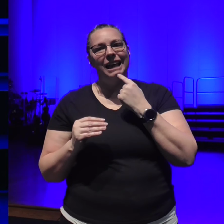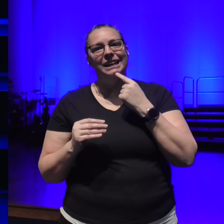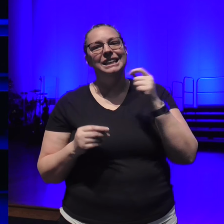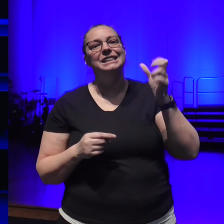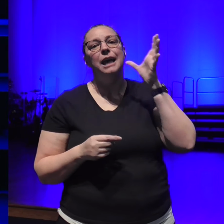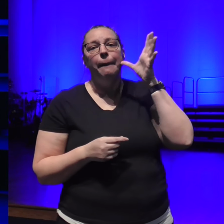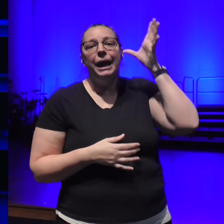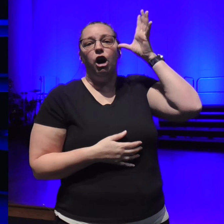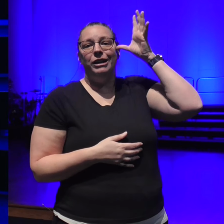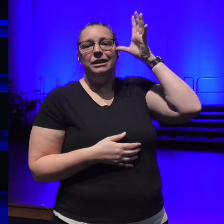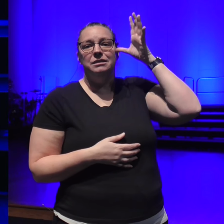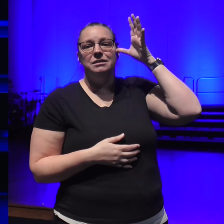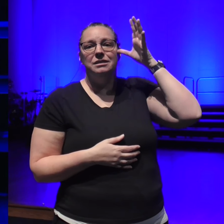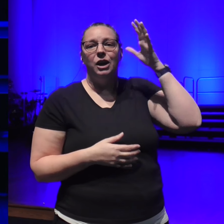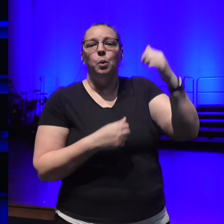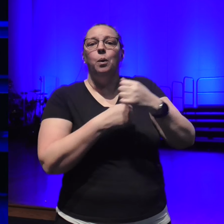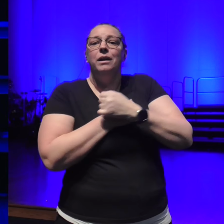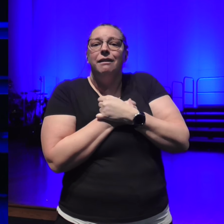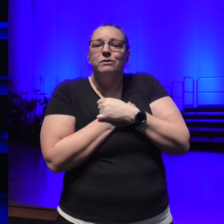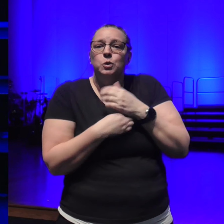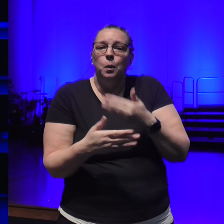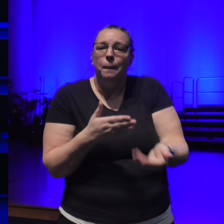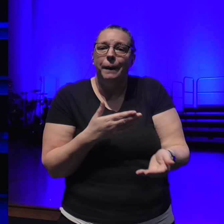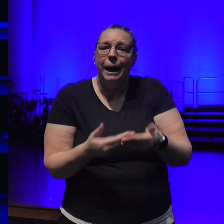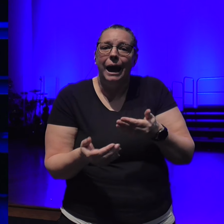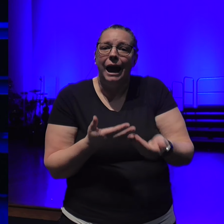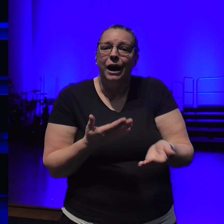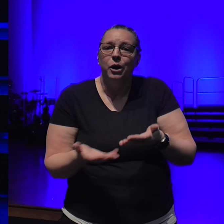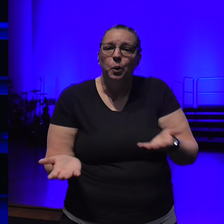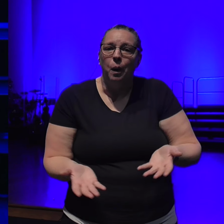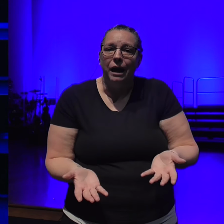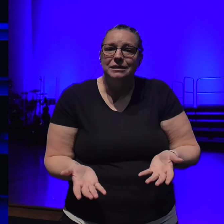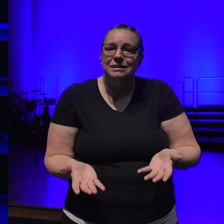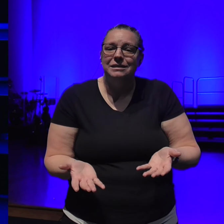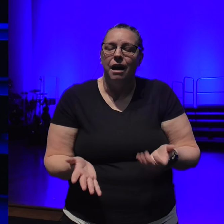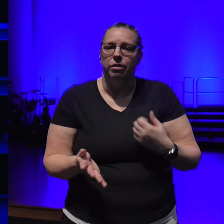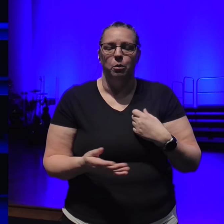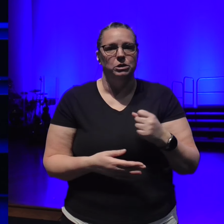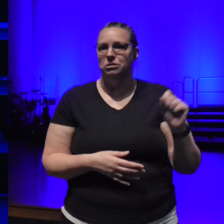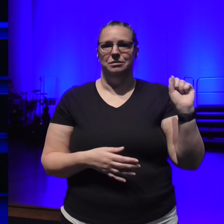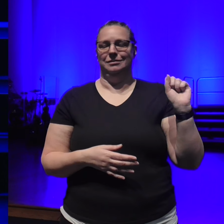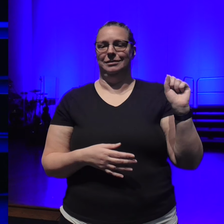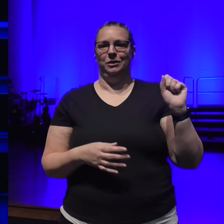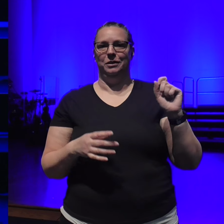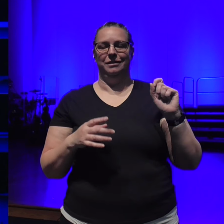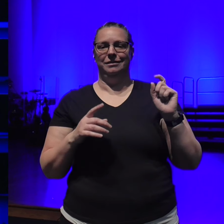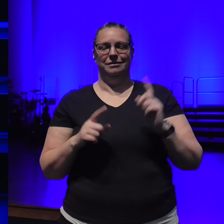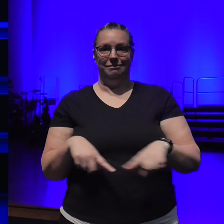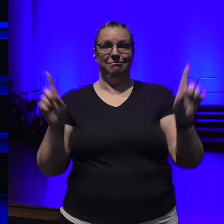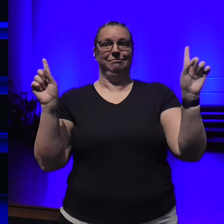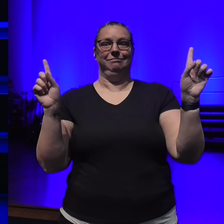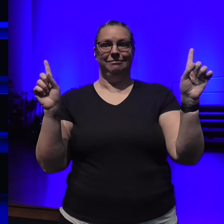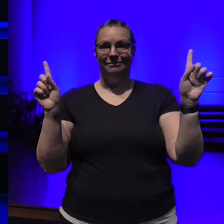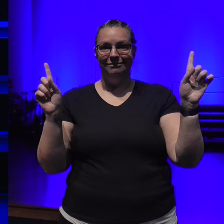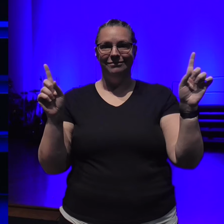parent who unconditionally loves their child. Revolutionary. And for Jesus, forgiveness is this new concept that